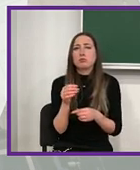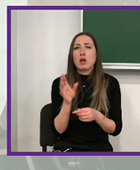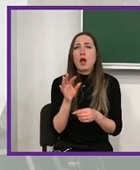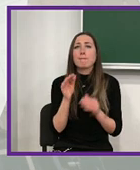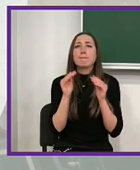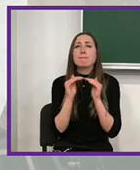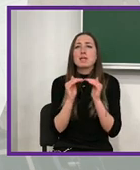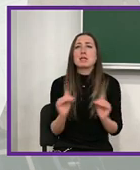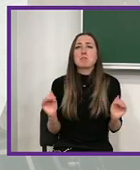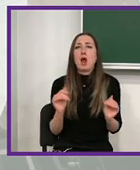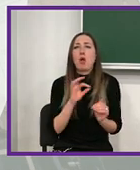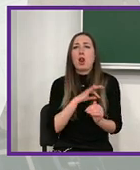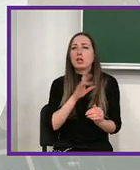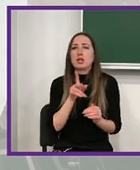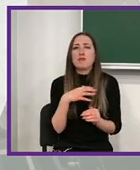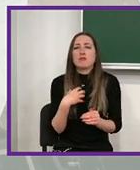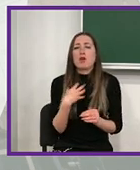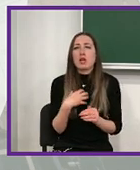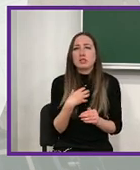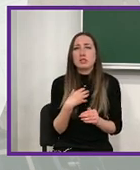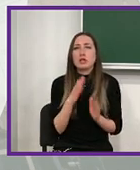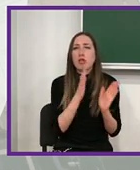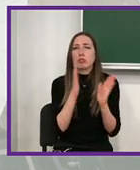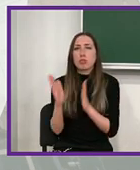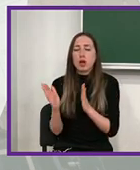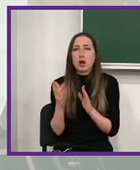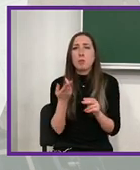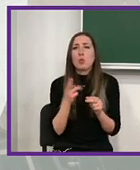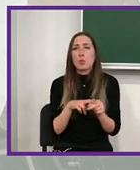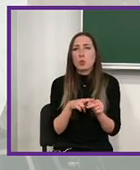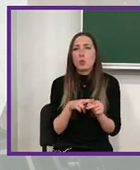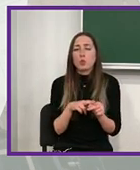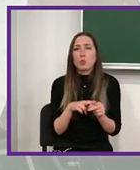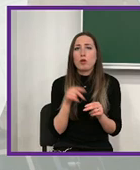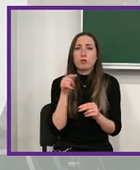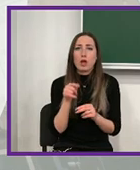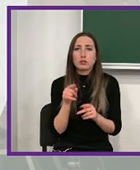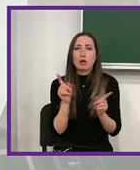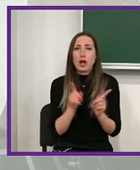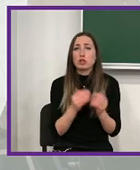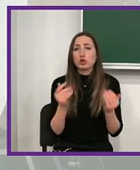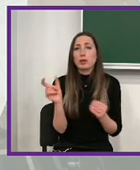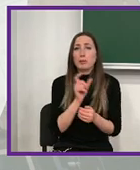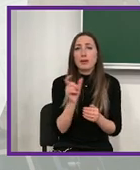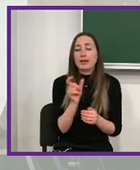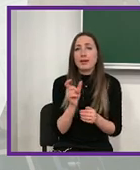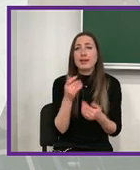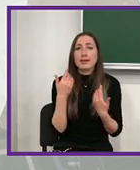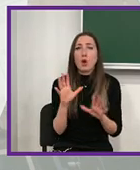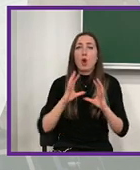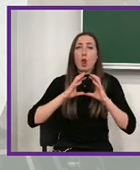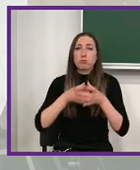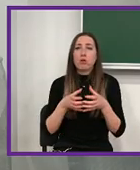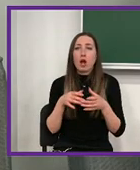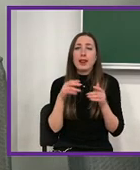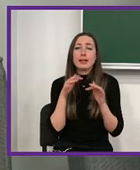for instance, working in high temperatures, piece rate pay combined with this. So here we